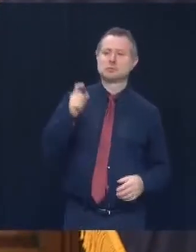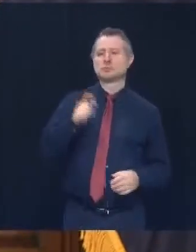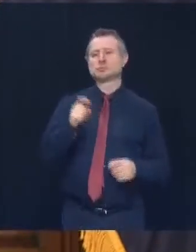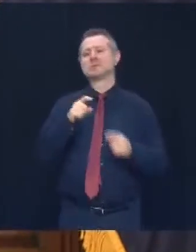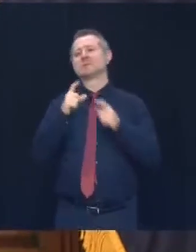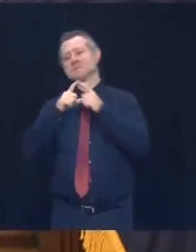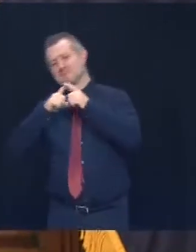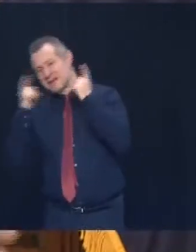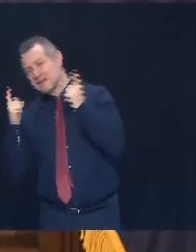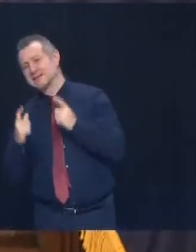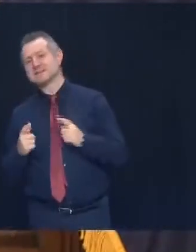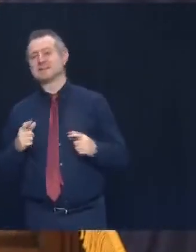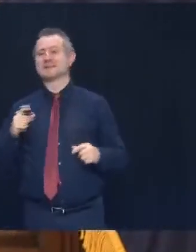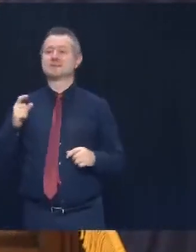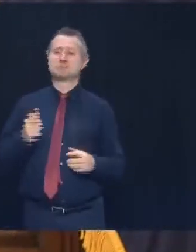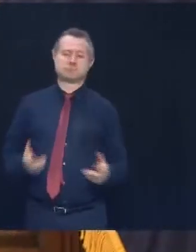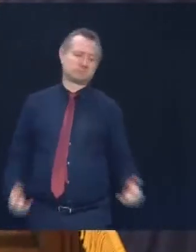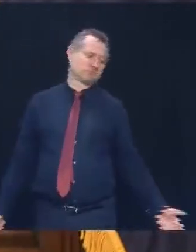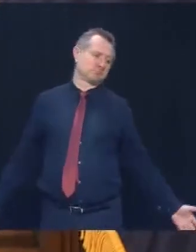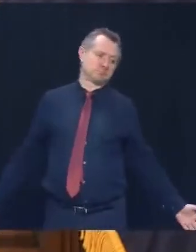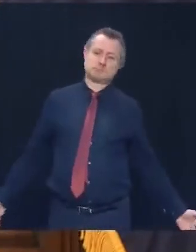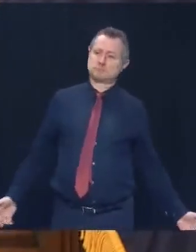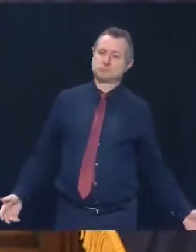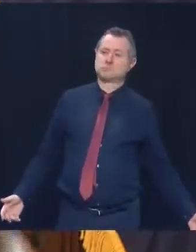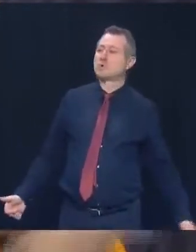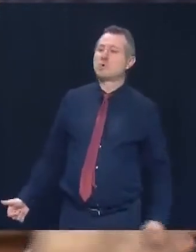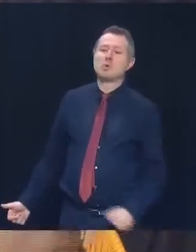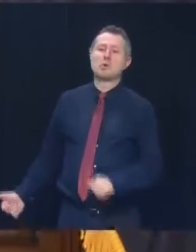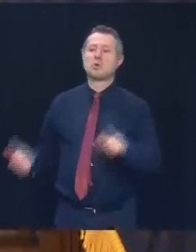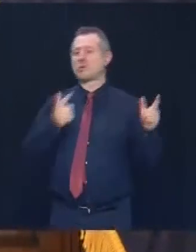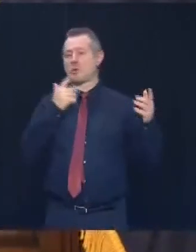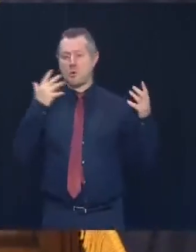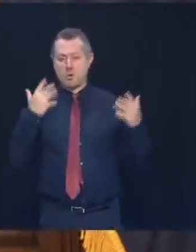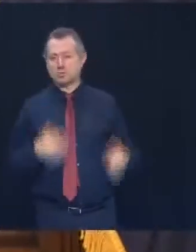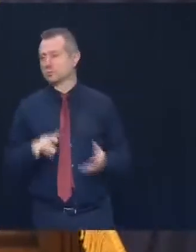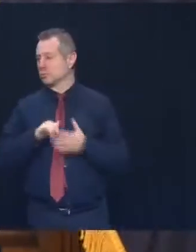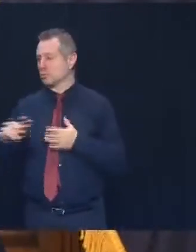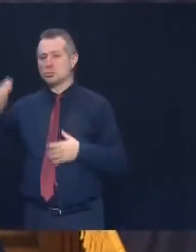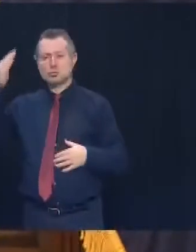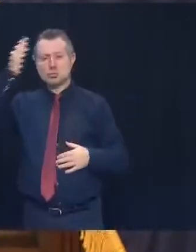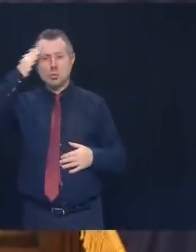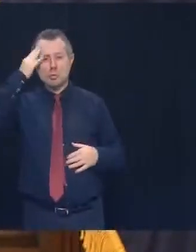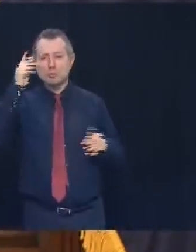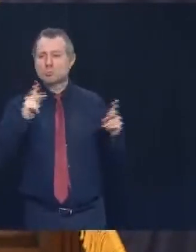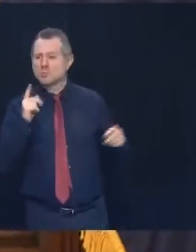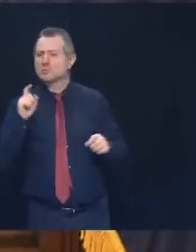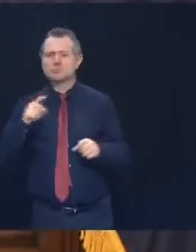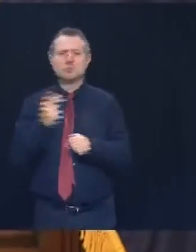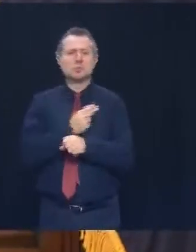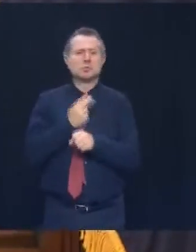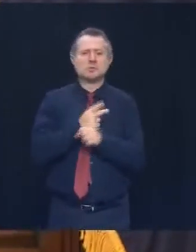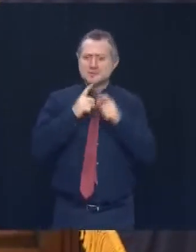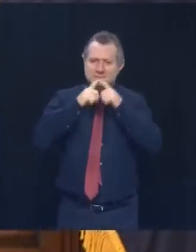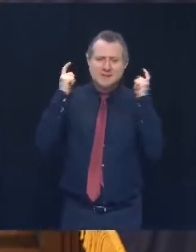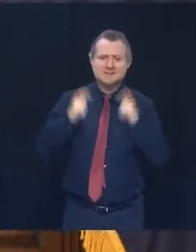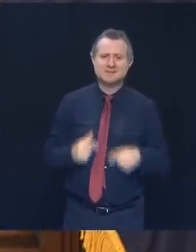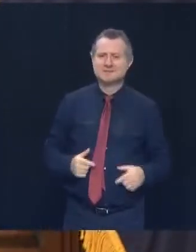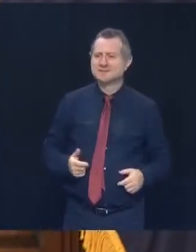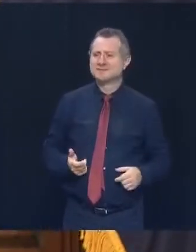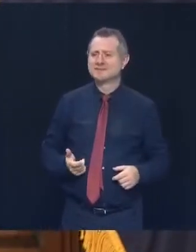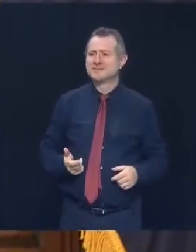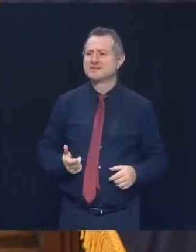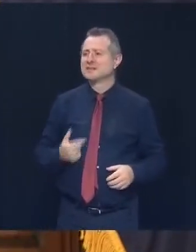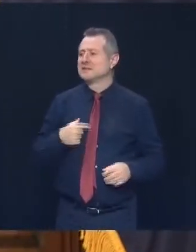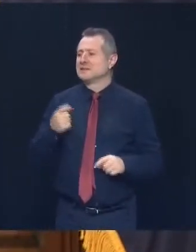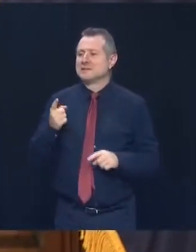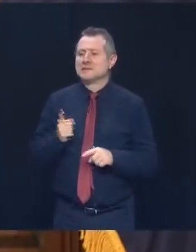anybody left in this state who needs to be told you should wear your mask. It could never have been done